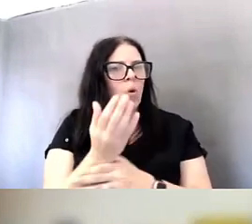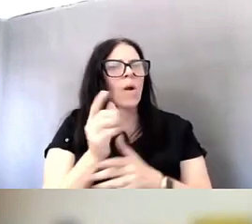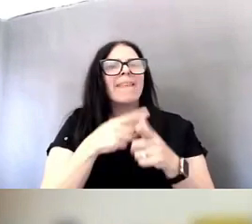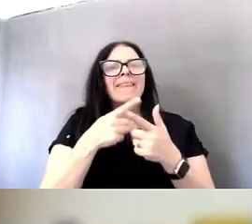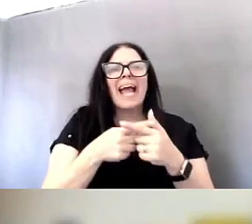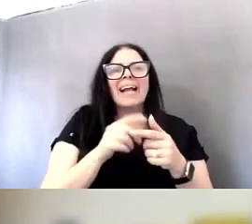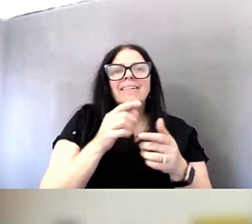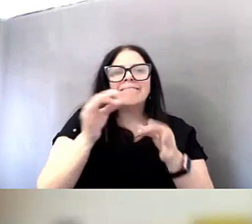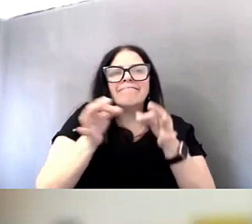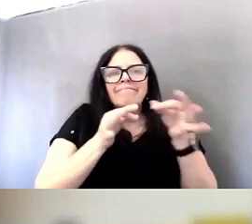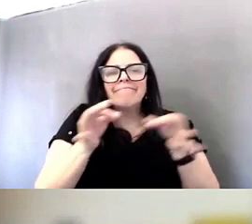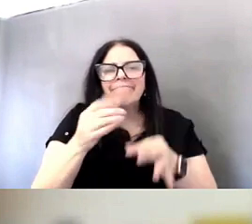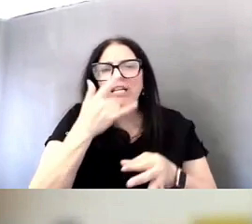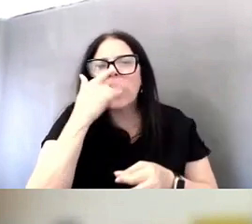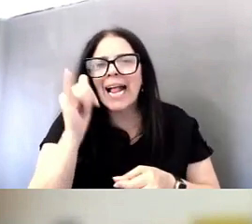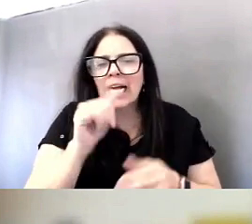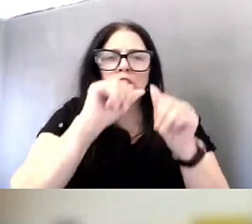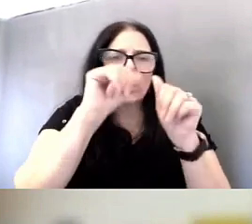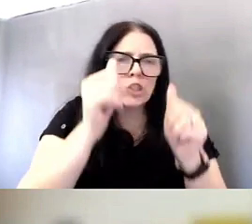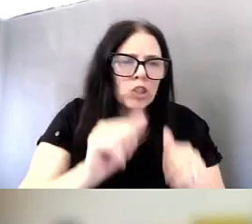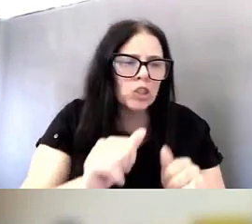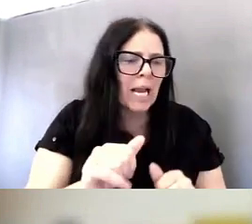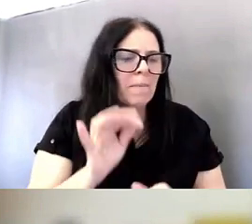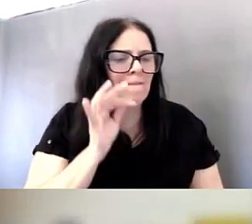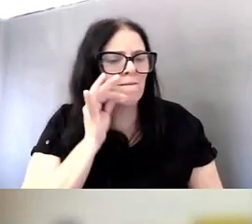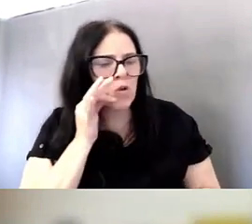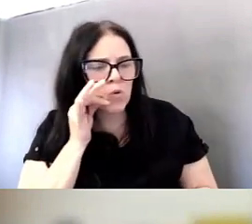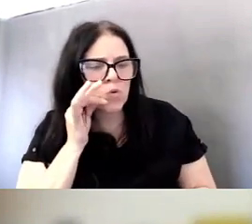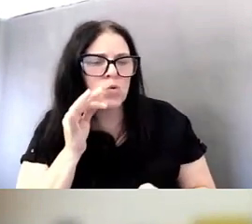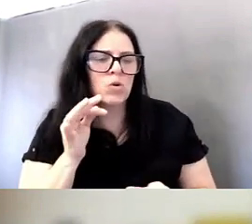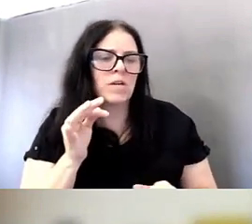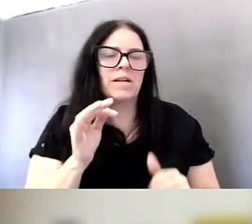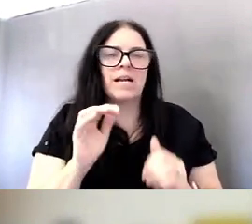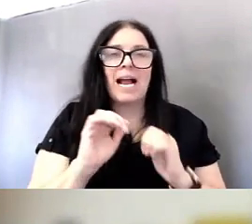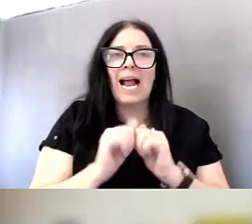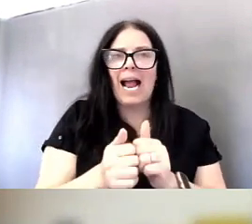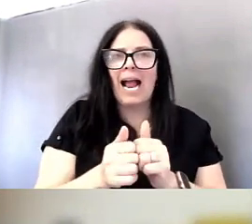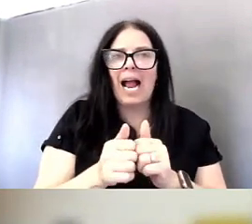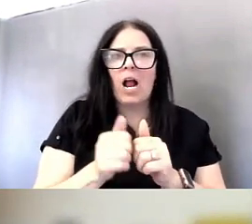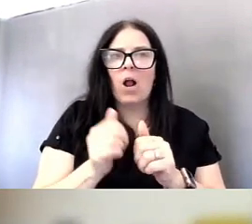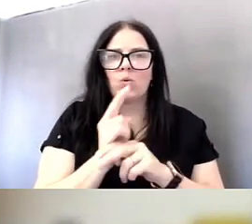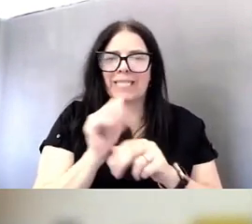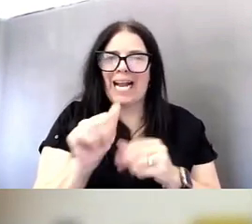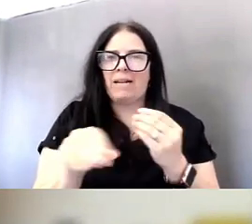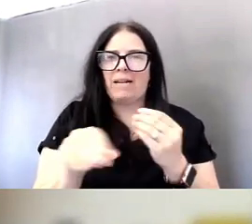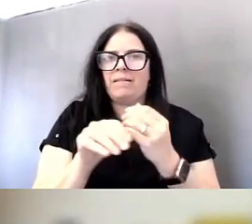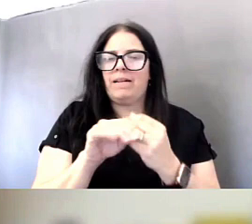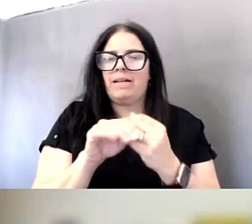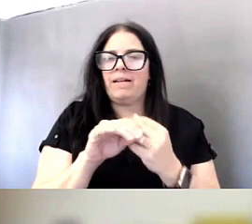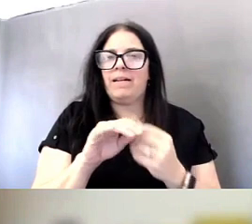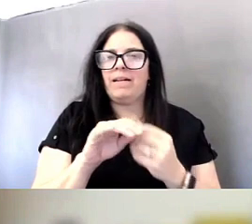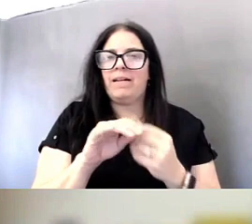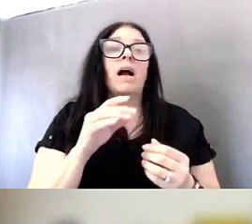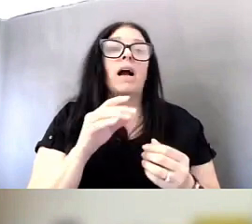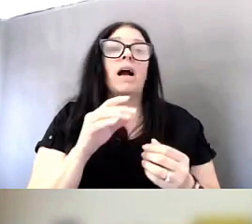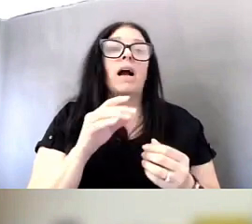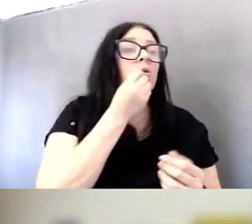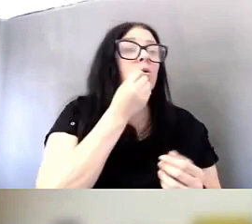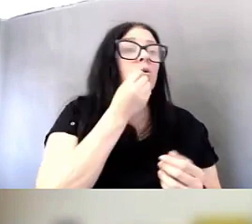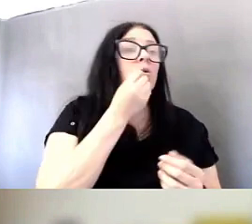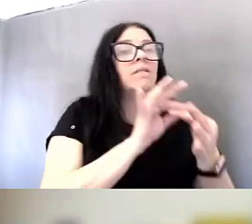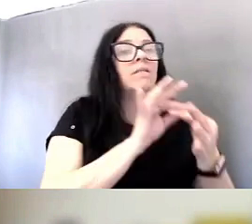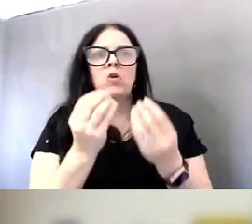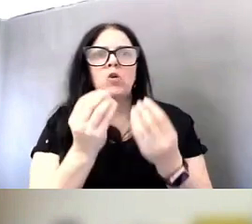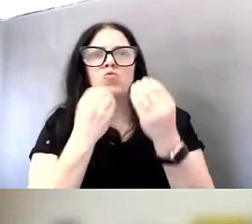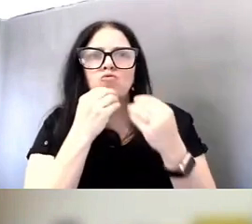of these plants, these shrubs, and the fruits, and how do we had a nutrition session on it as